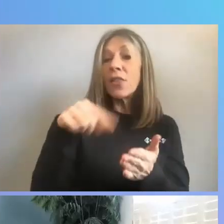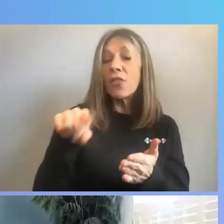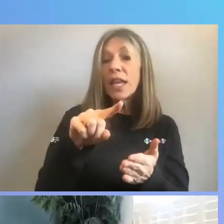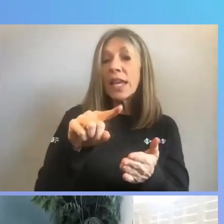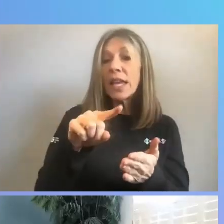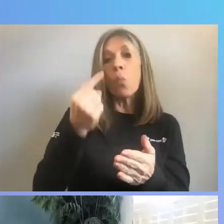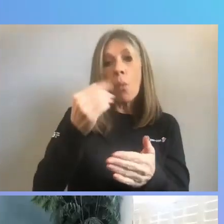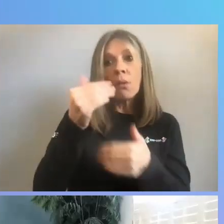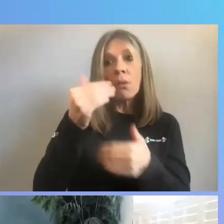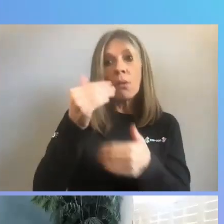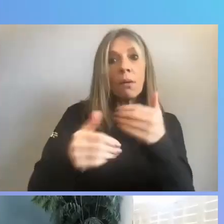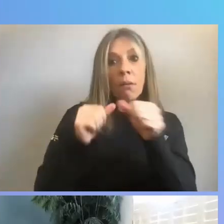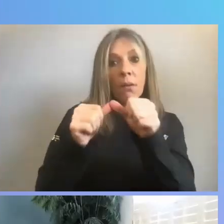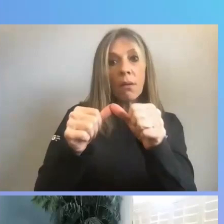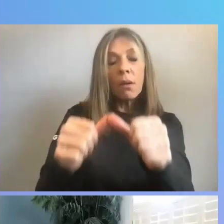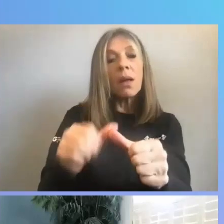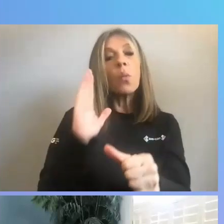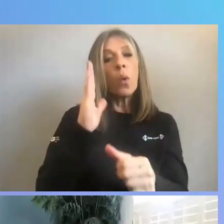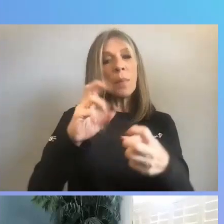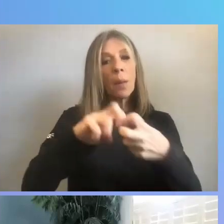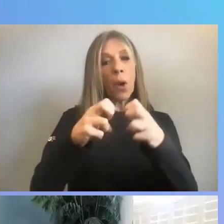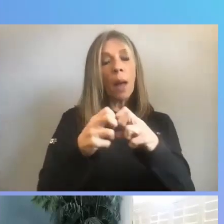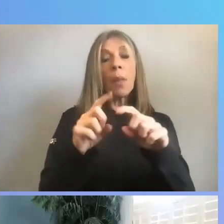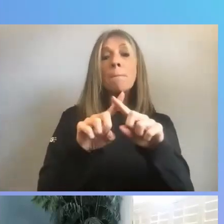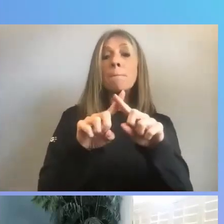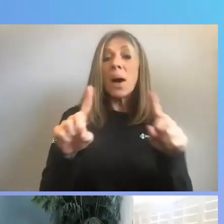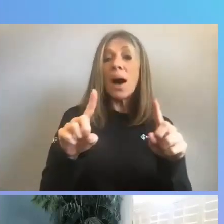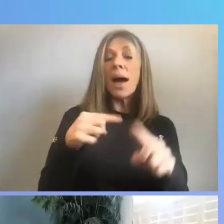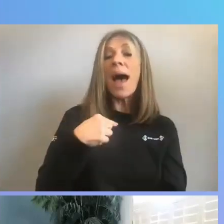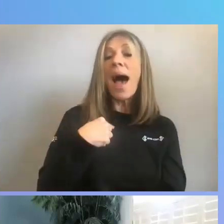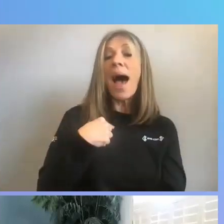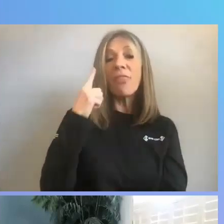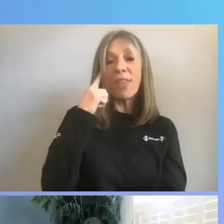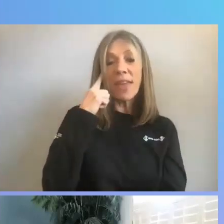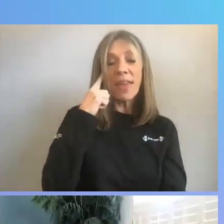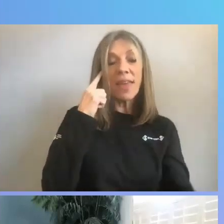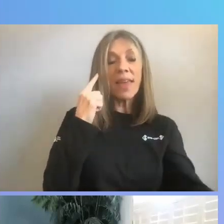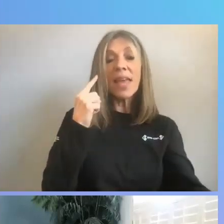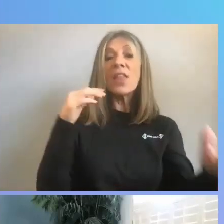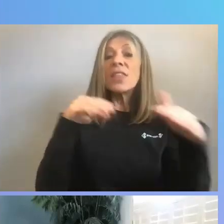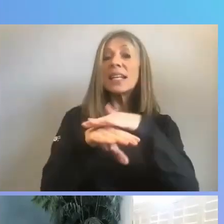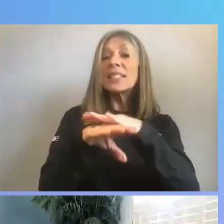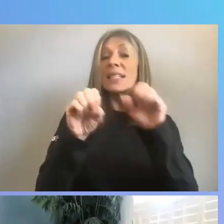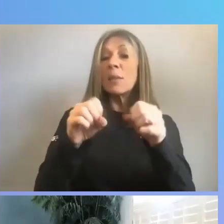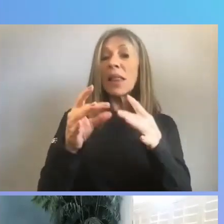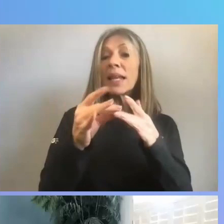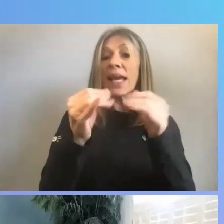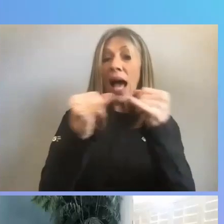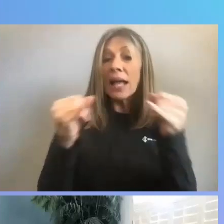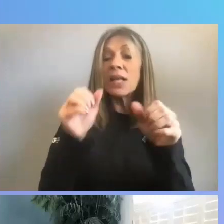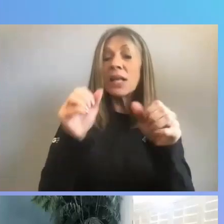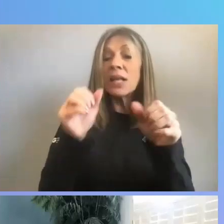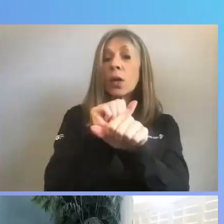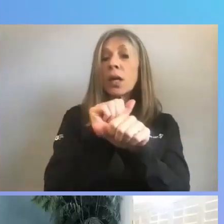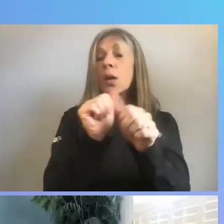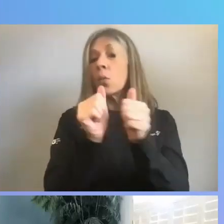after another, it would be problematic. But I actually think that the accessibility guideline working group leadership